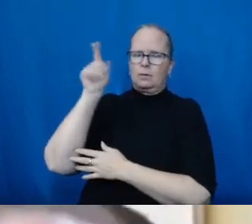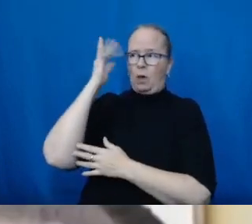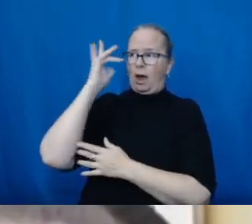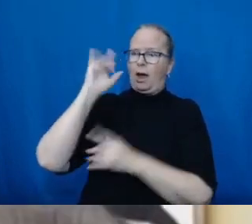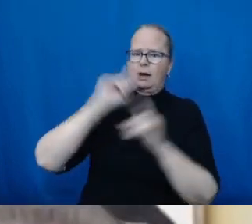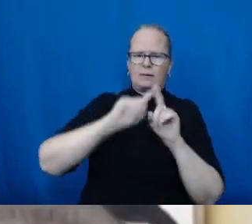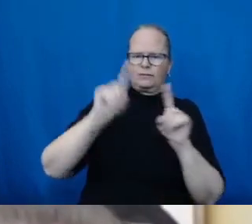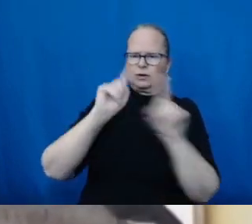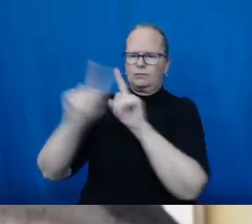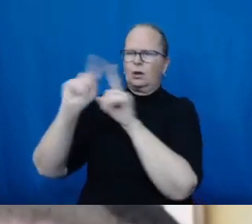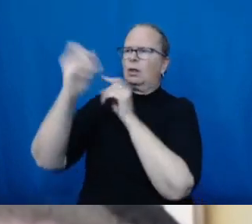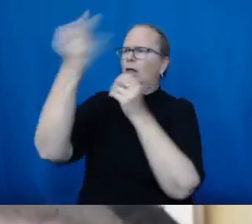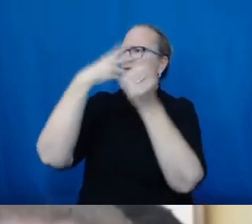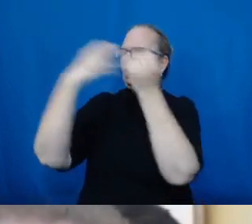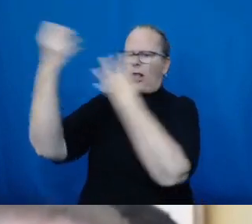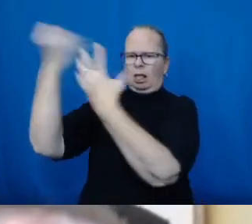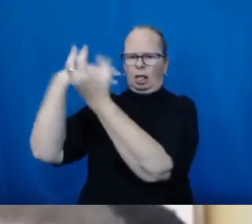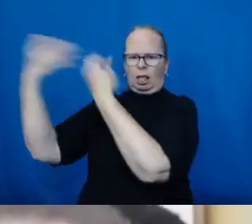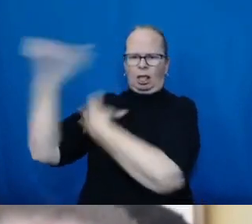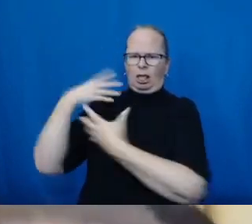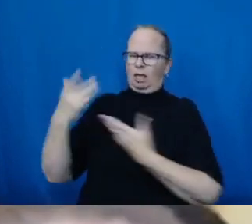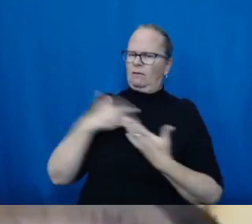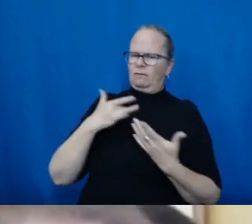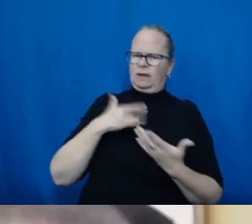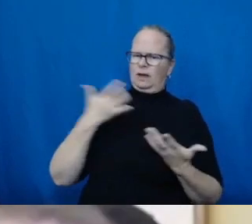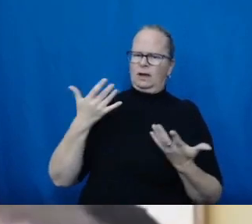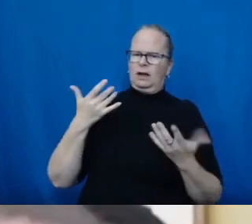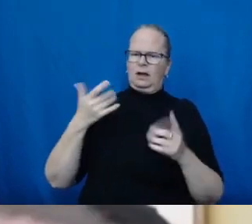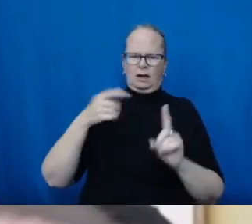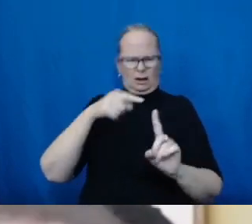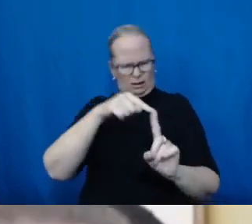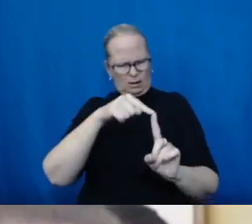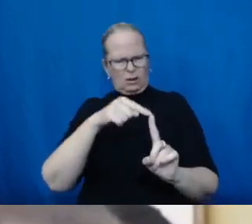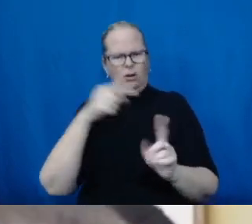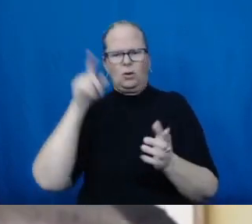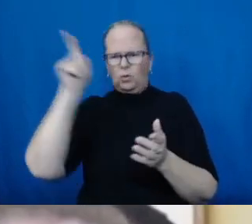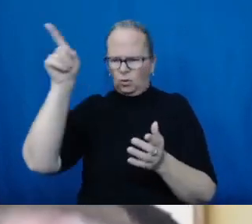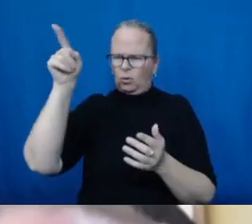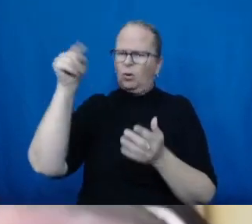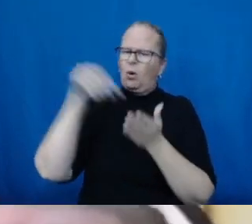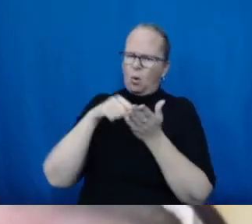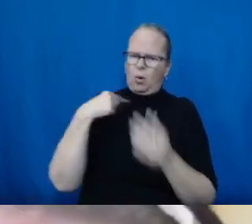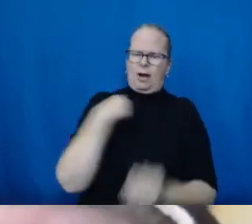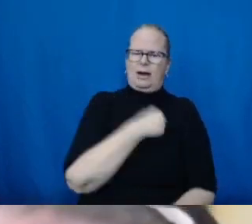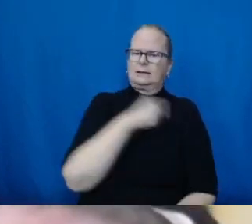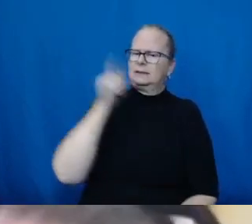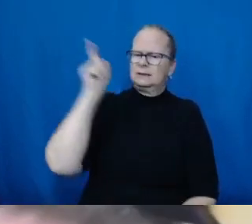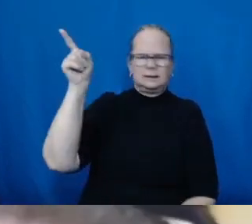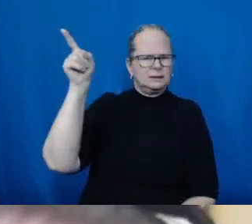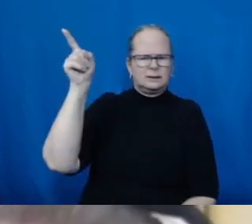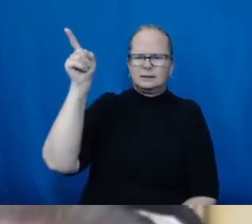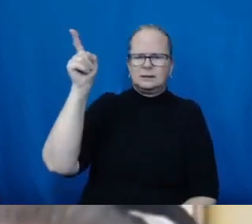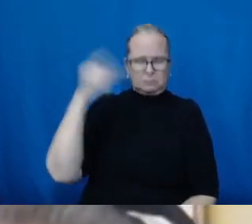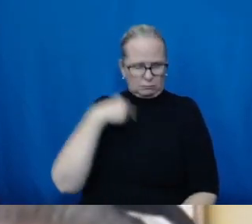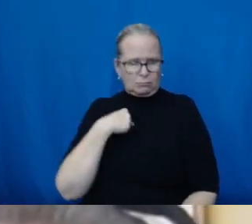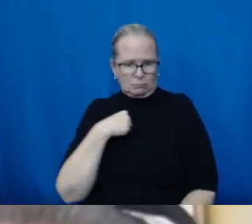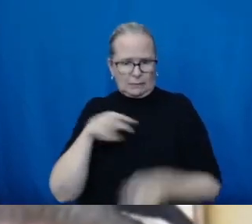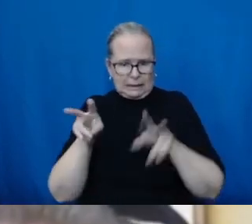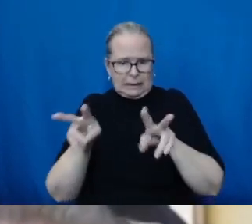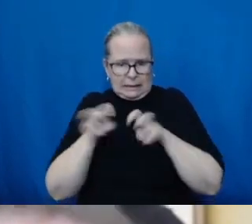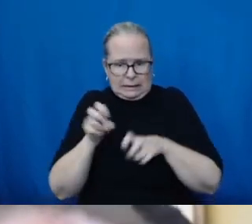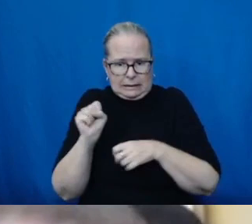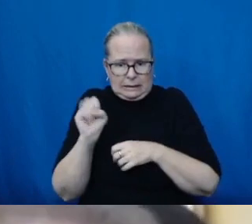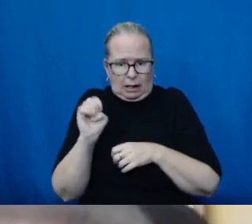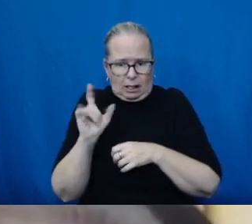is a selfish desire on my part. I would like more people to get vaccinated, and I am more sick than the average person of talking to people about